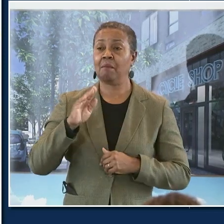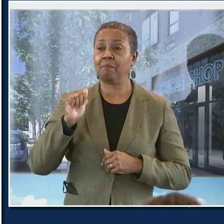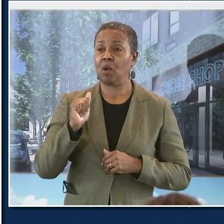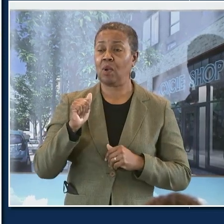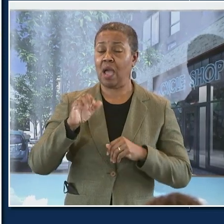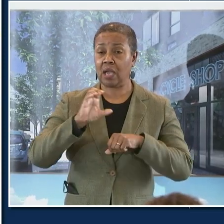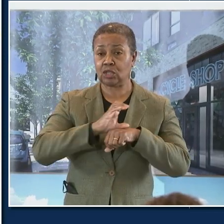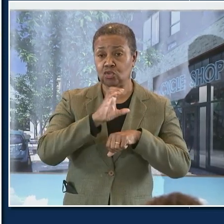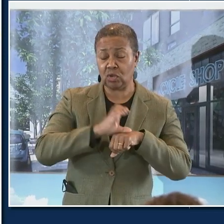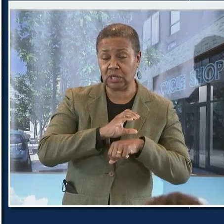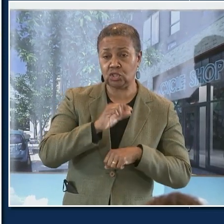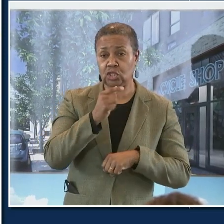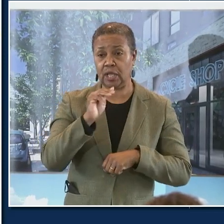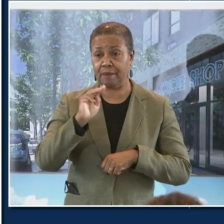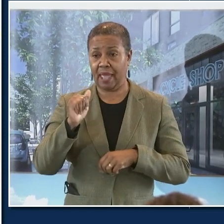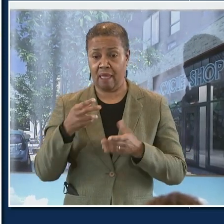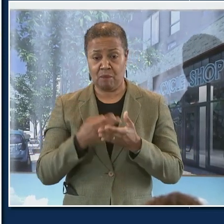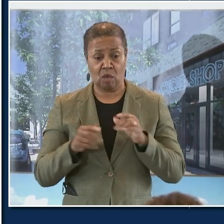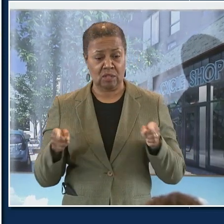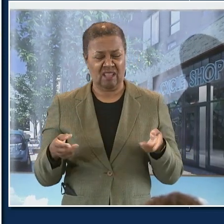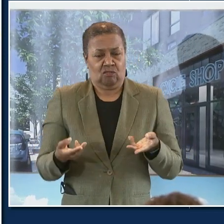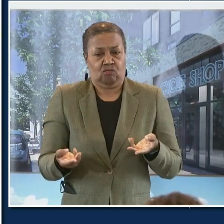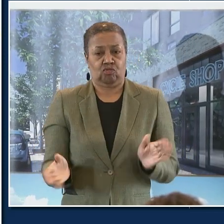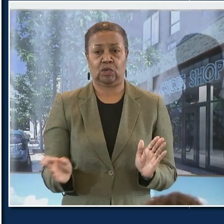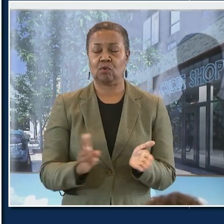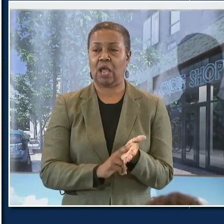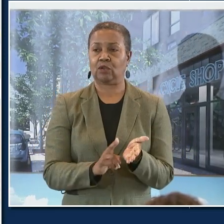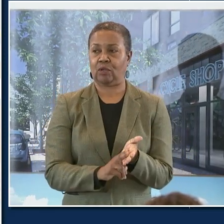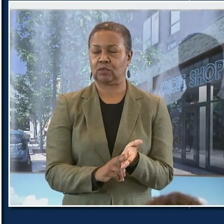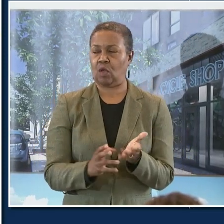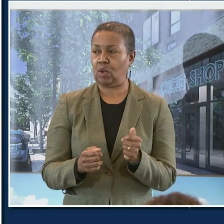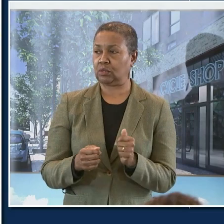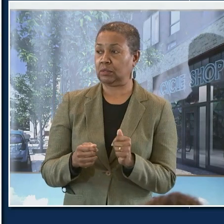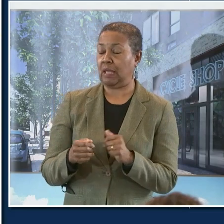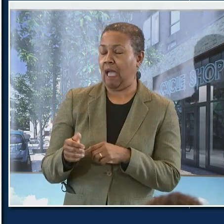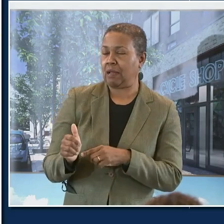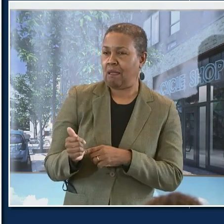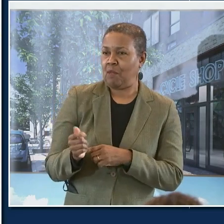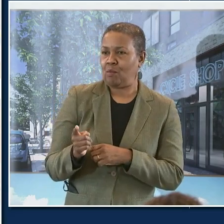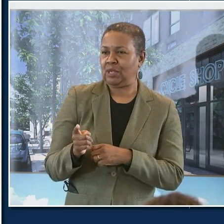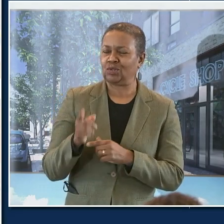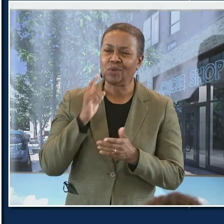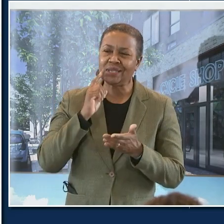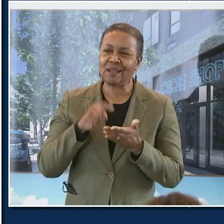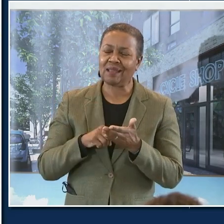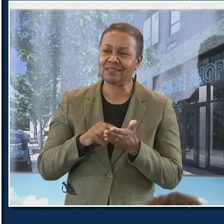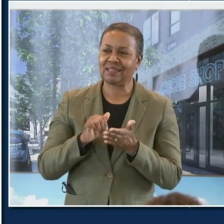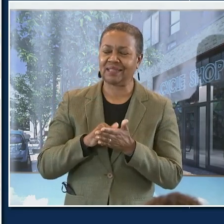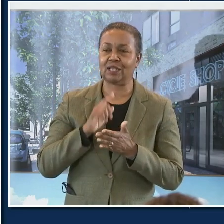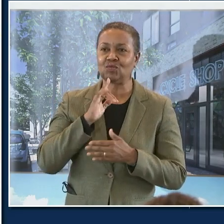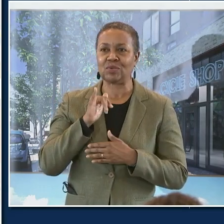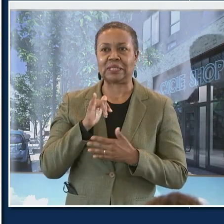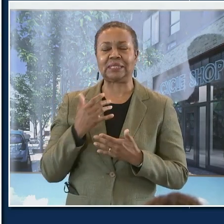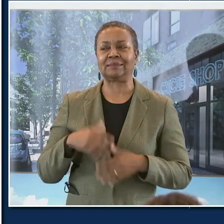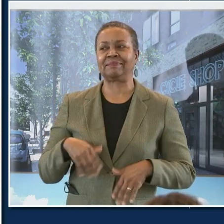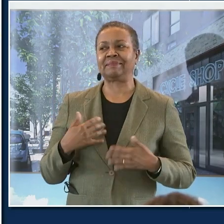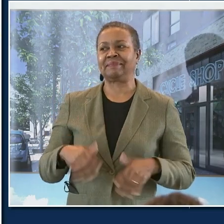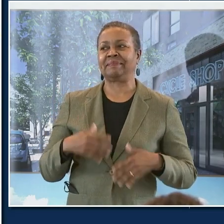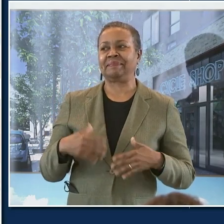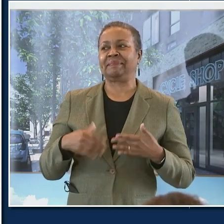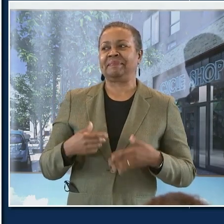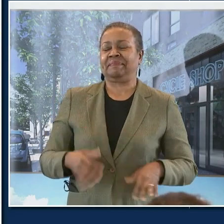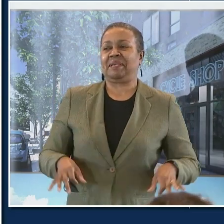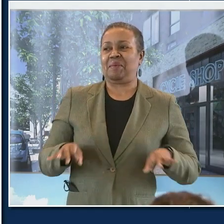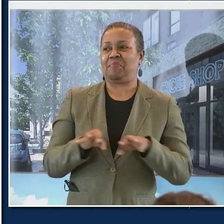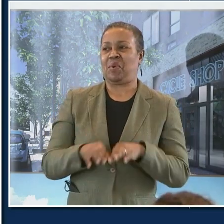Construction and GMA are the general contractors. I do want to take another moment to acknowledge them, because that's really, really a big